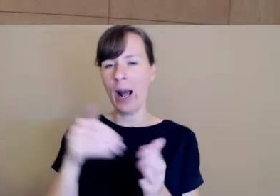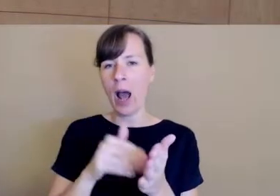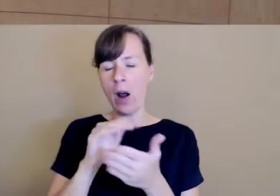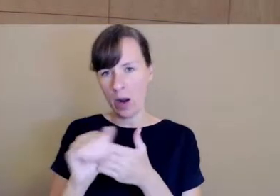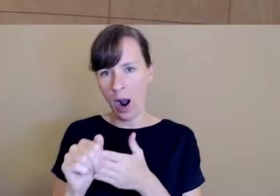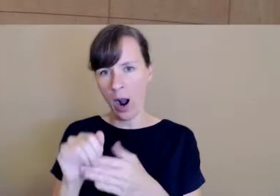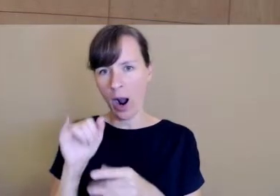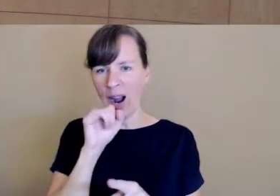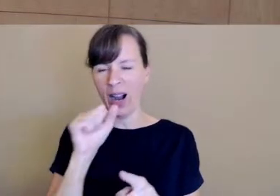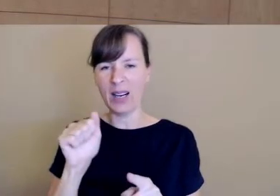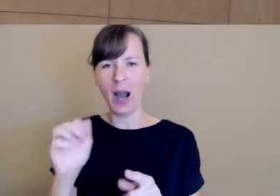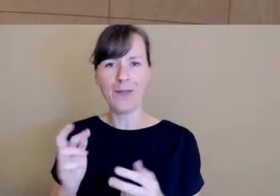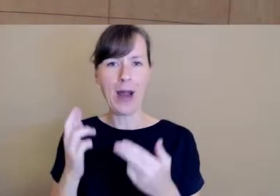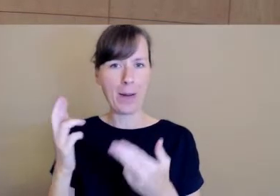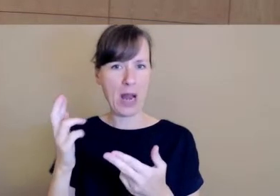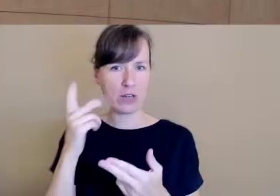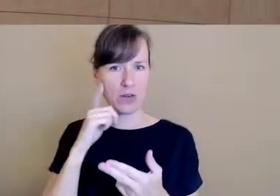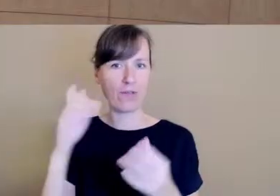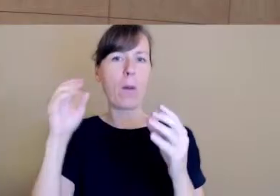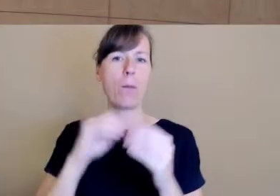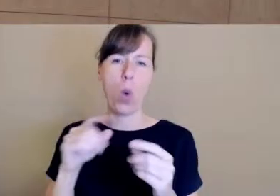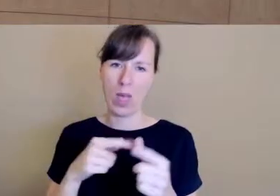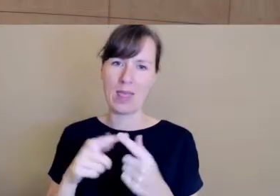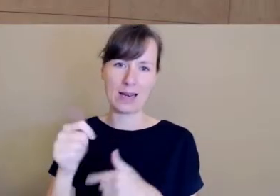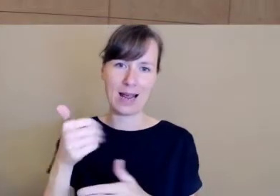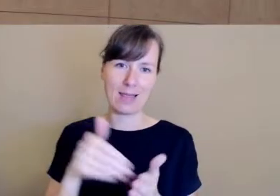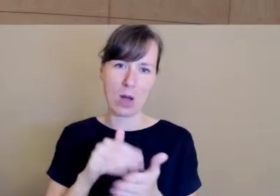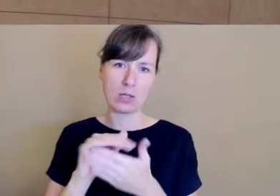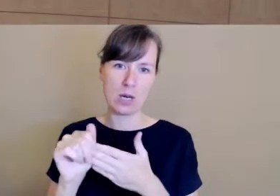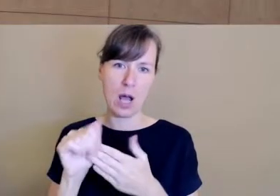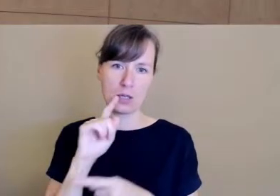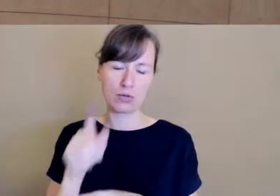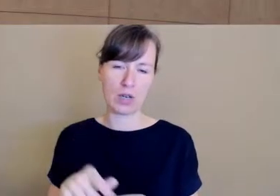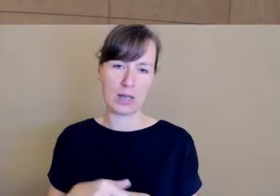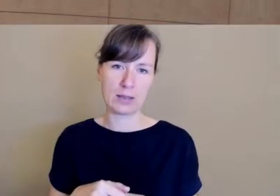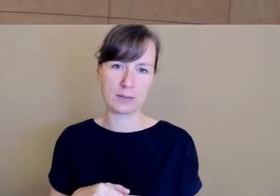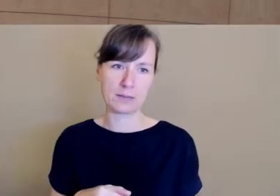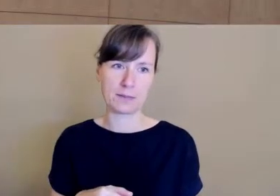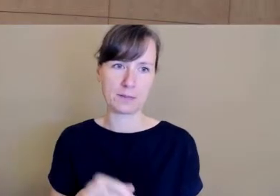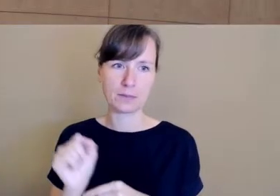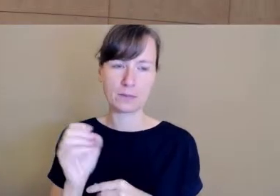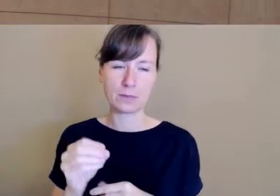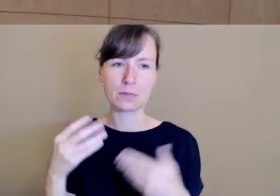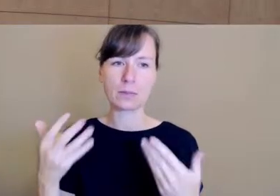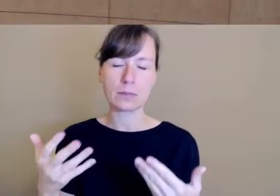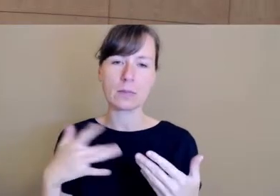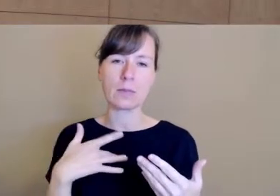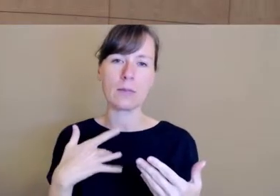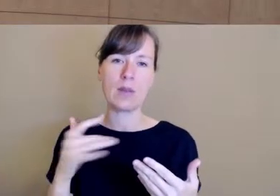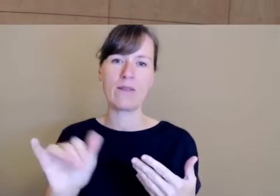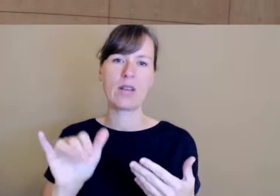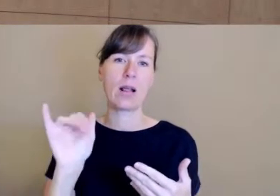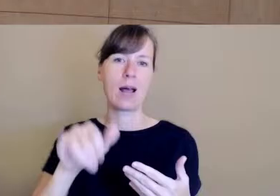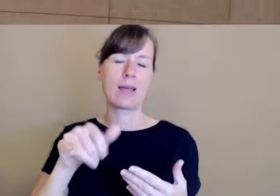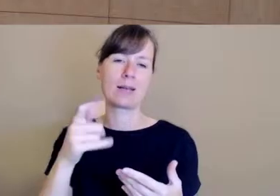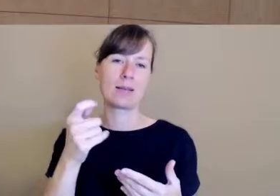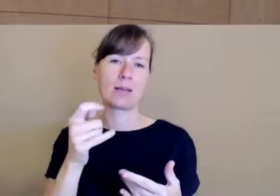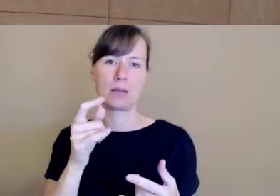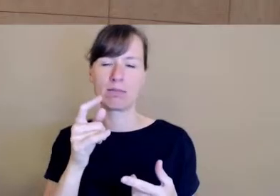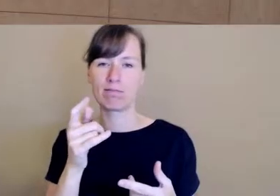is a recommendation for more than $10,000. And so I feel like that's tricky